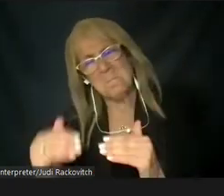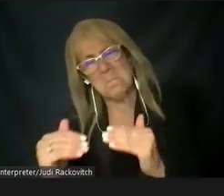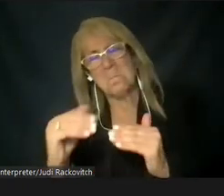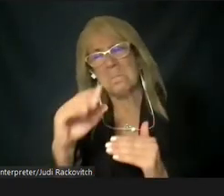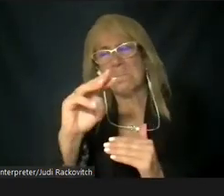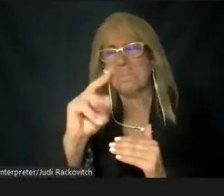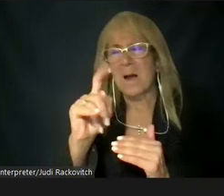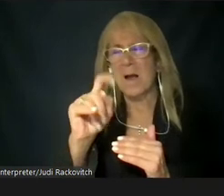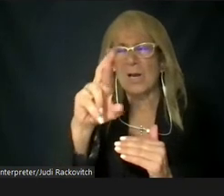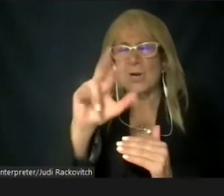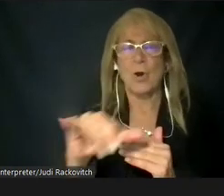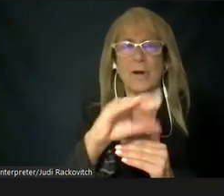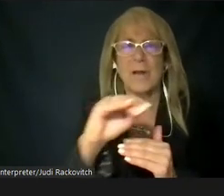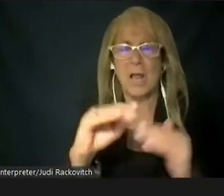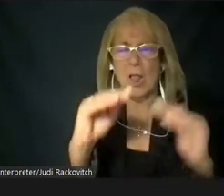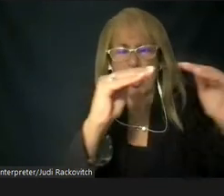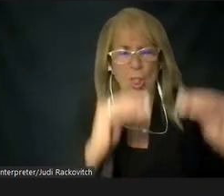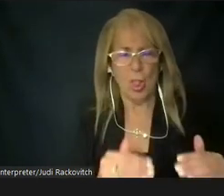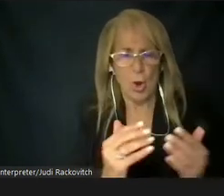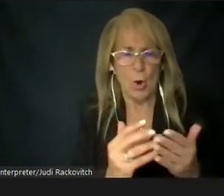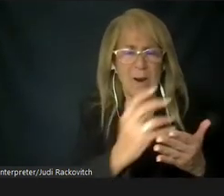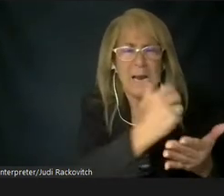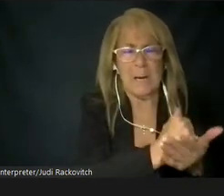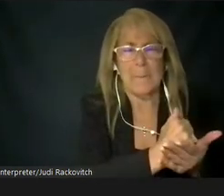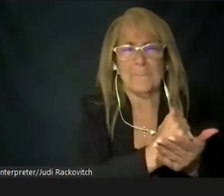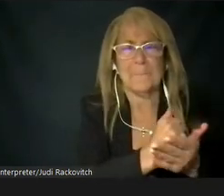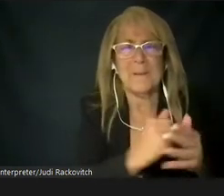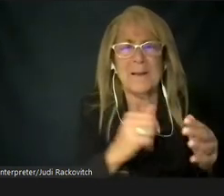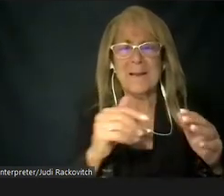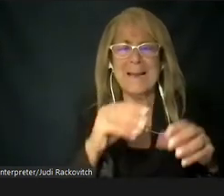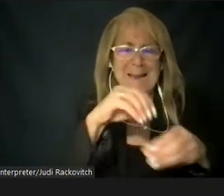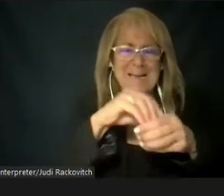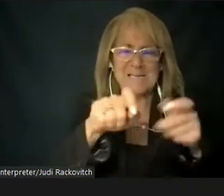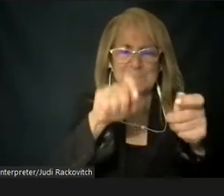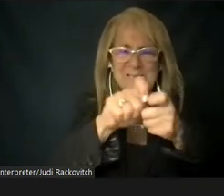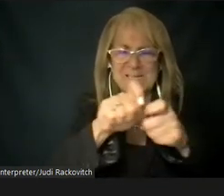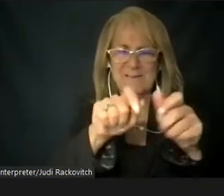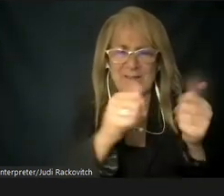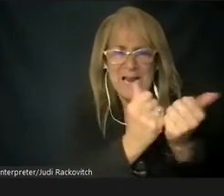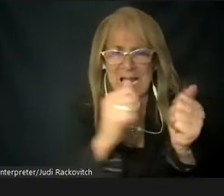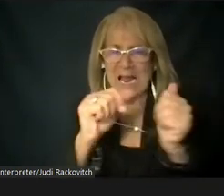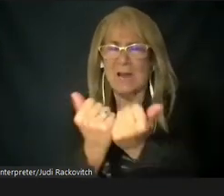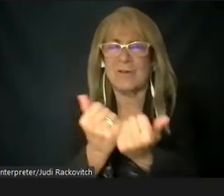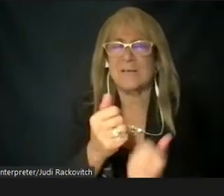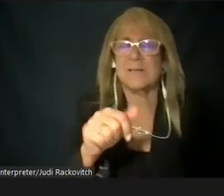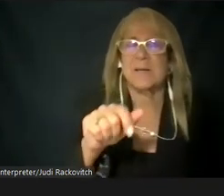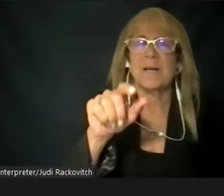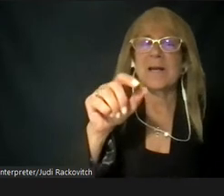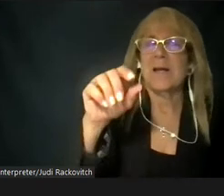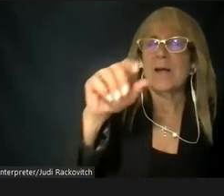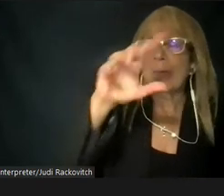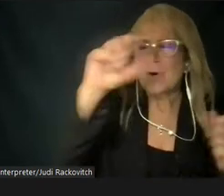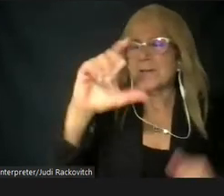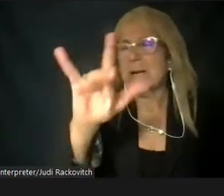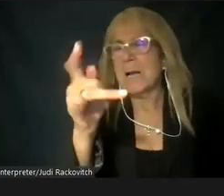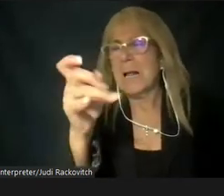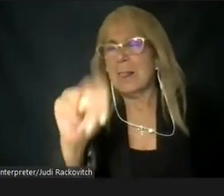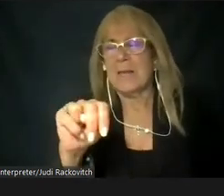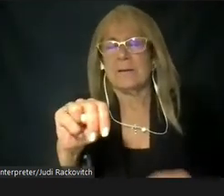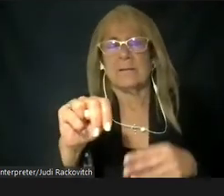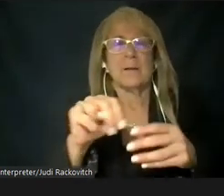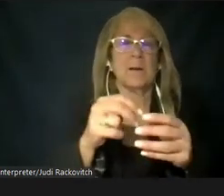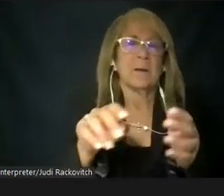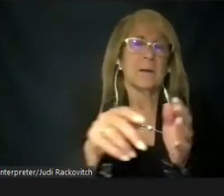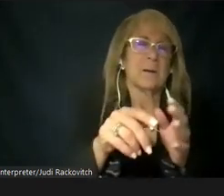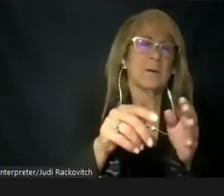project study area. In 1994, President Clinton issued Executive Order 12898, which requires federal agencies to